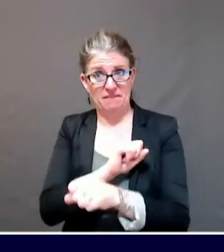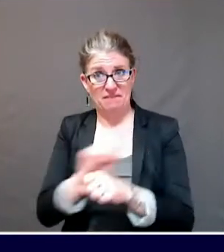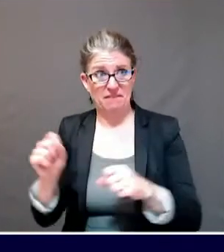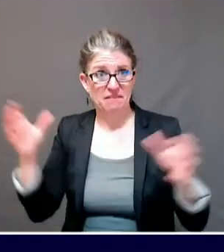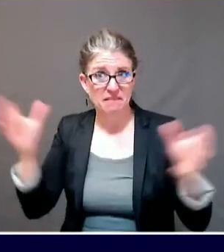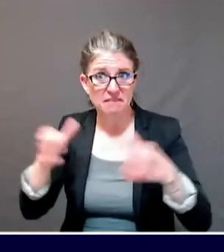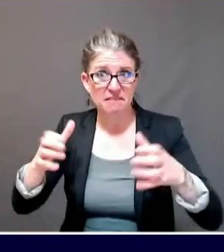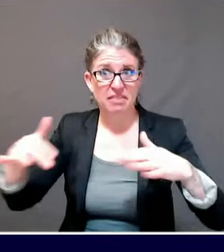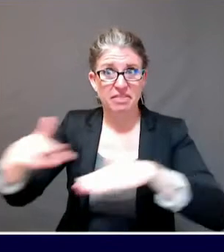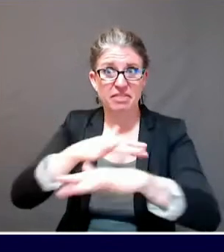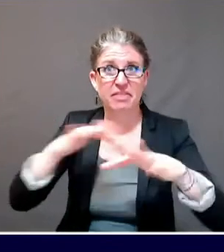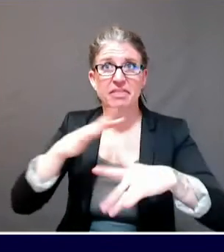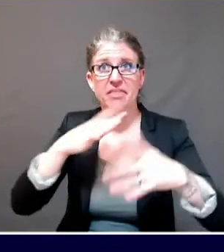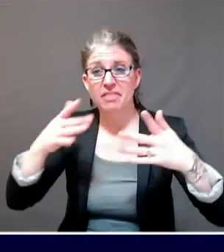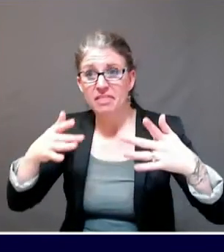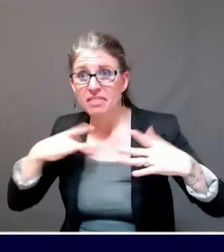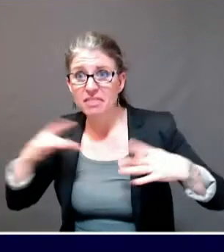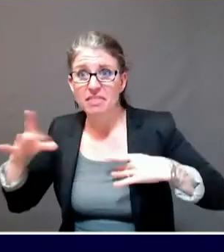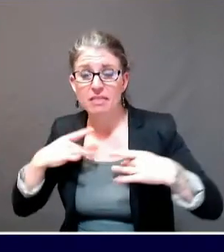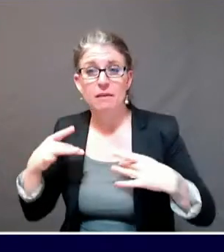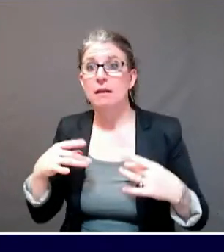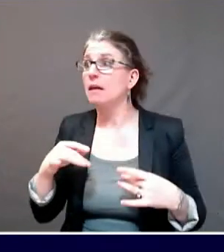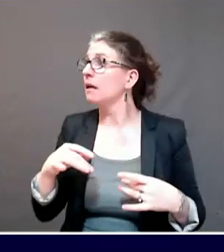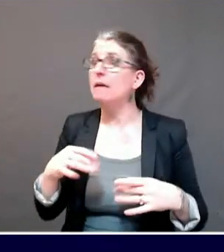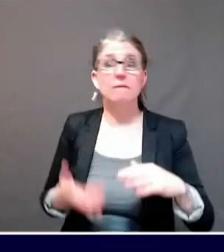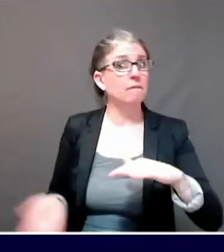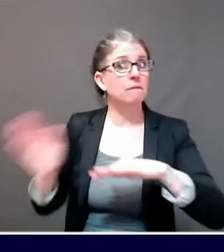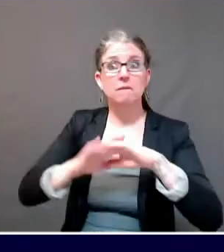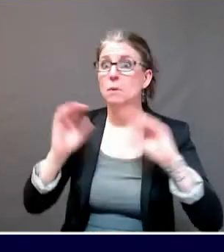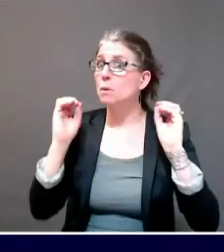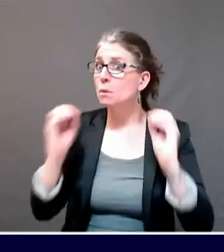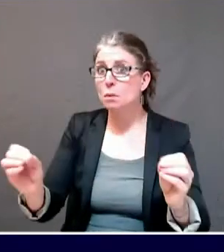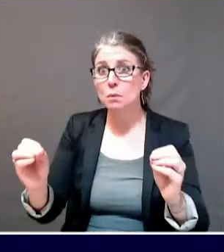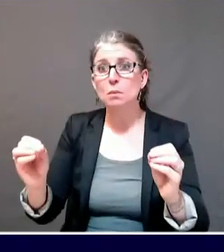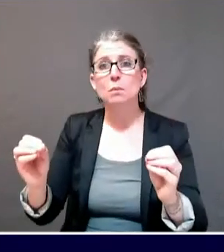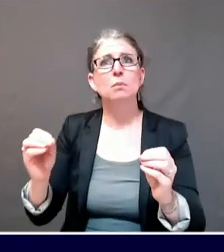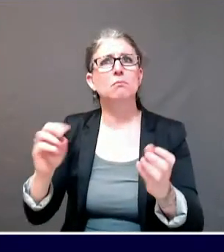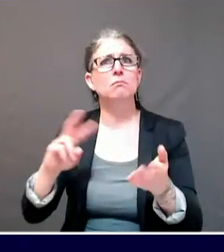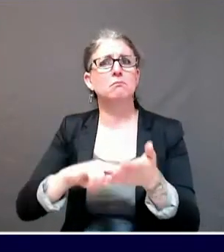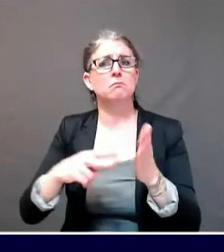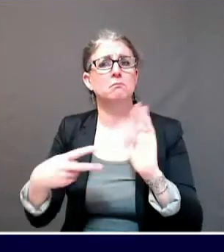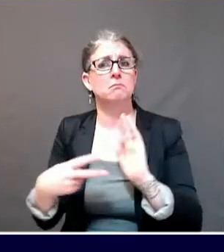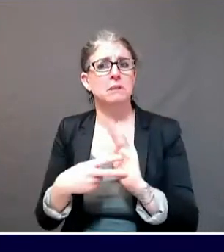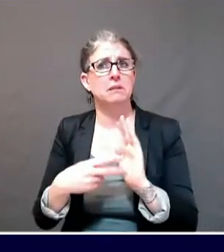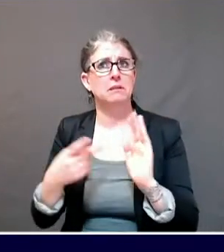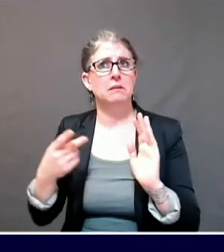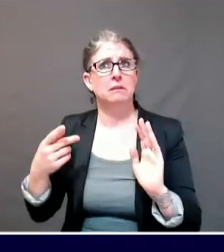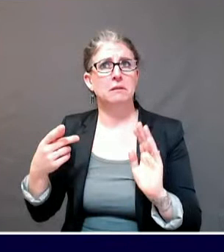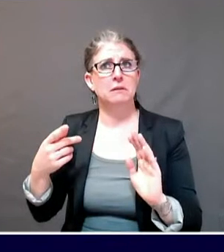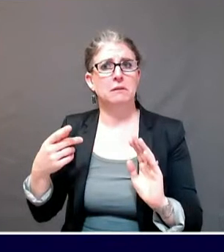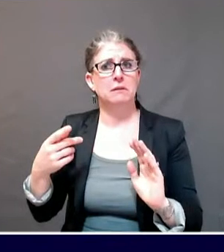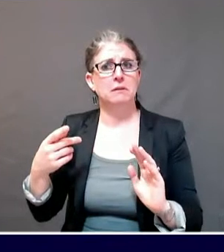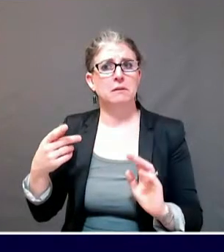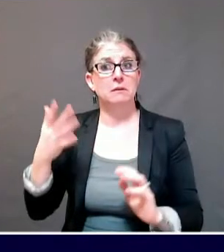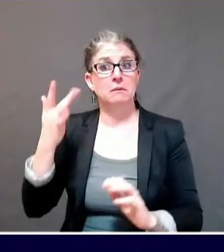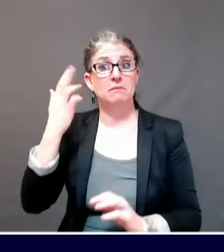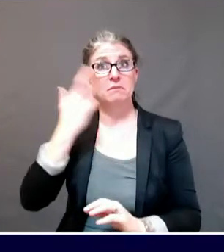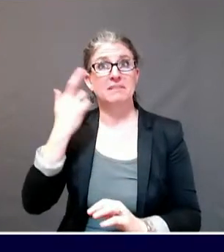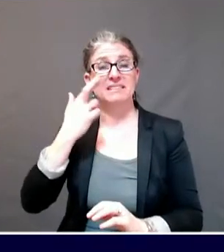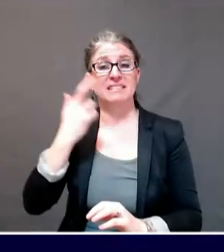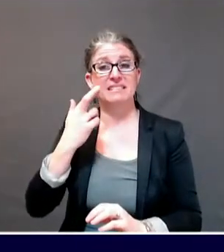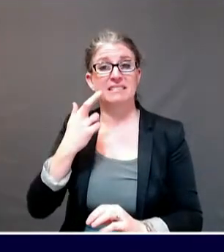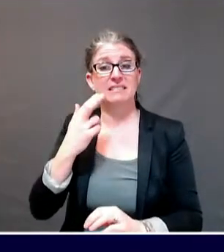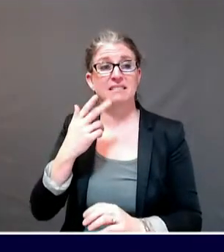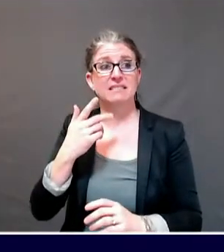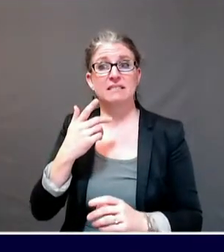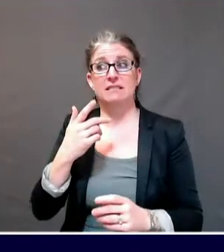another surge from that, do you anticipate that case rates and hospitalizations may start going down? I know the whole